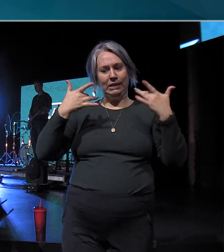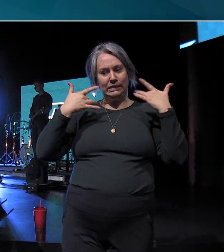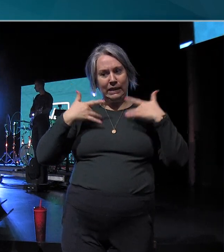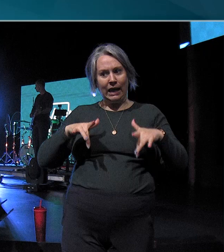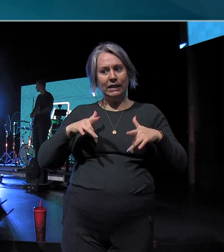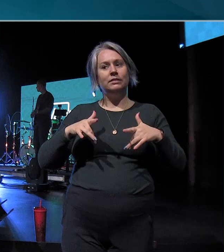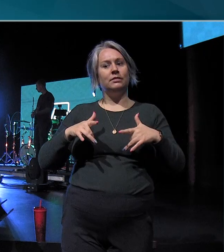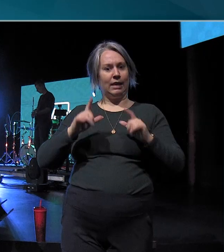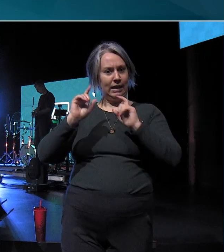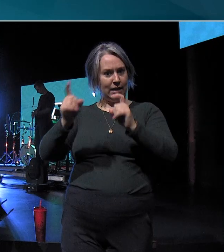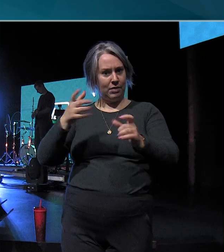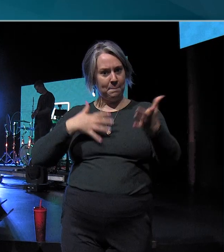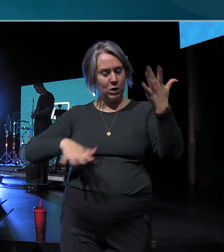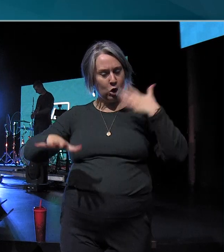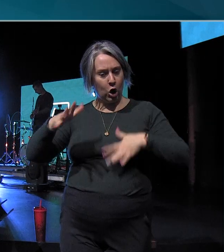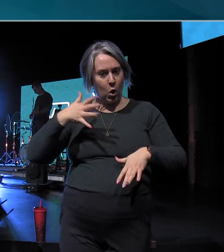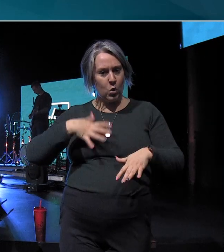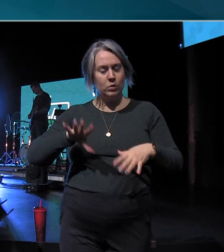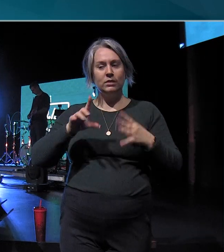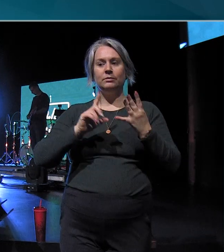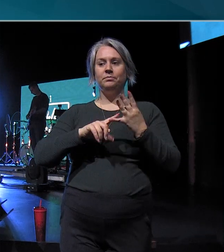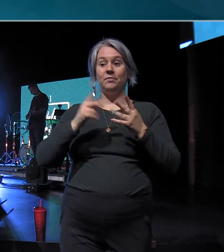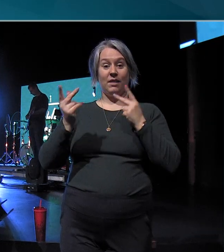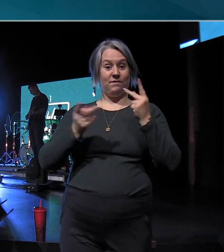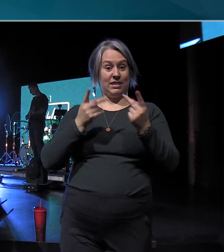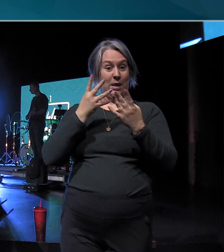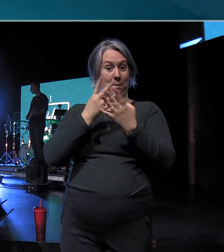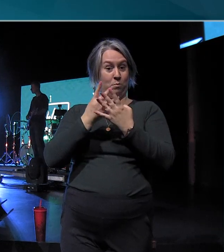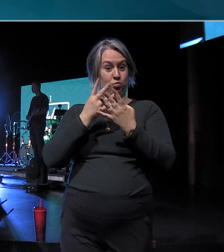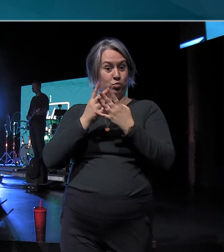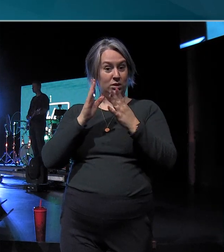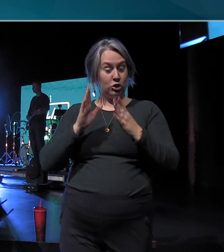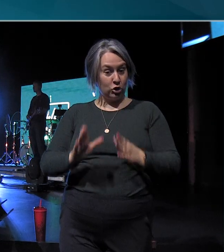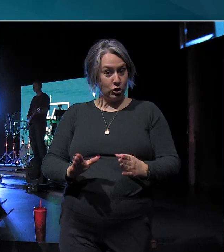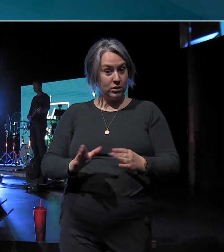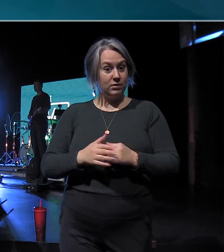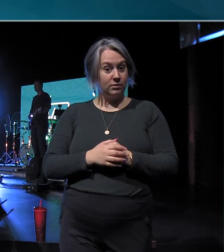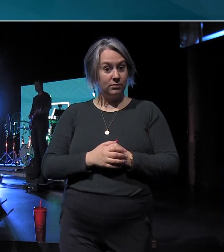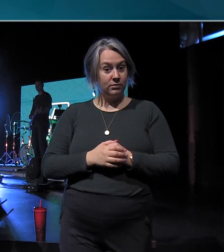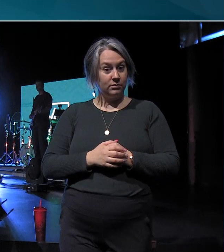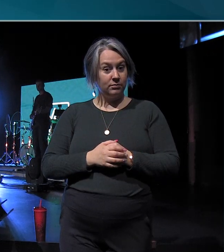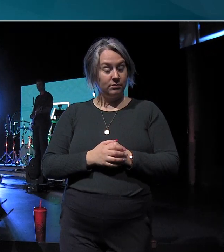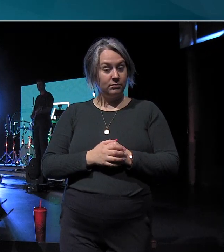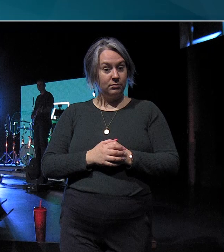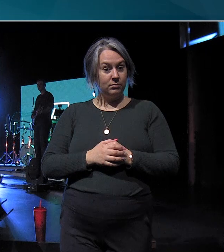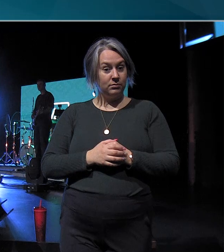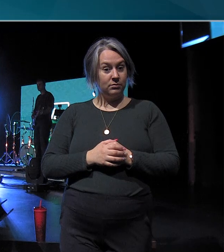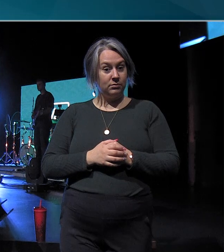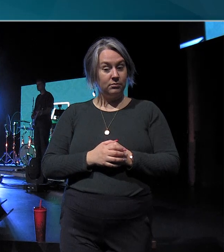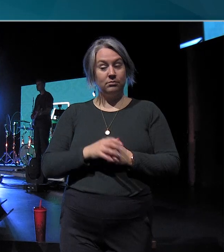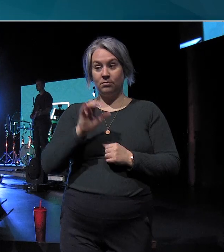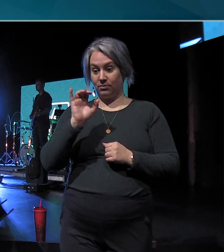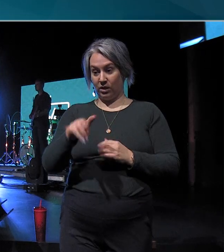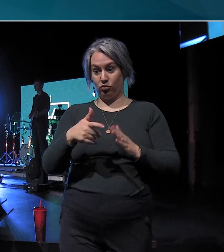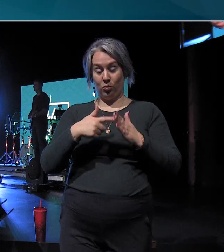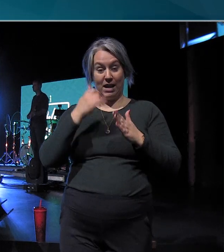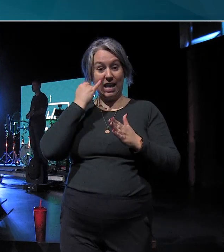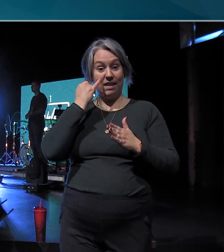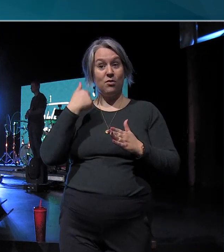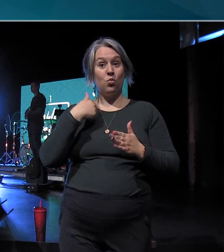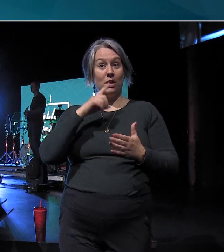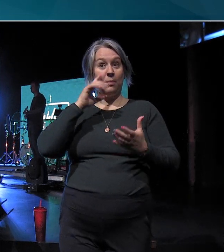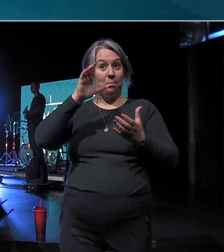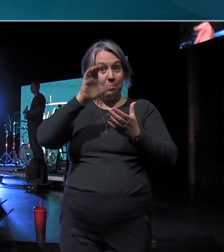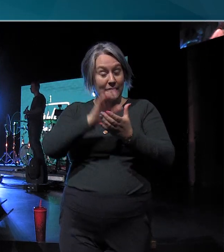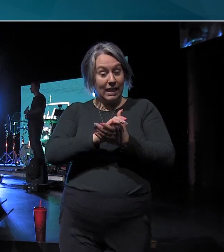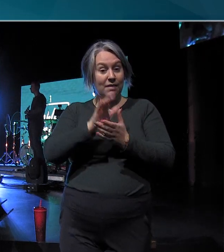prisoners. That is not just a to-do list. Pastor Matt was sharing that. That is a symptom. If we believe in Jesus, love Jesus, and